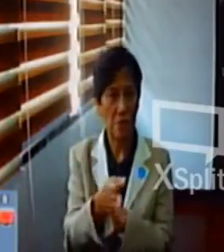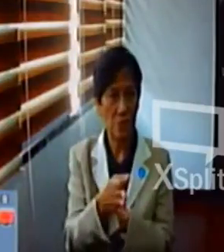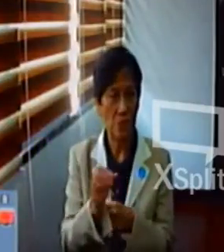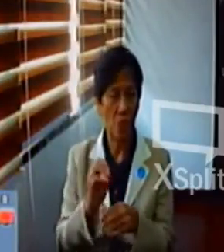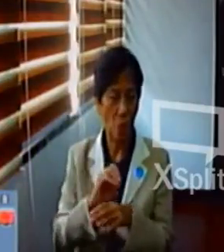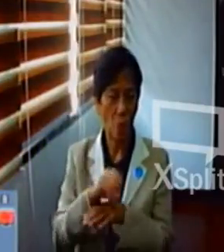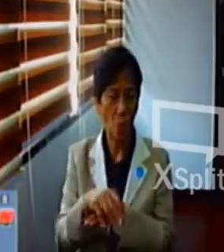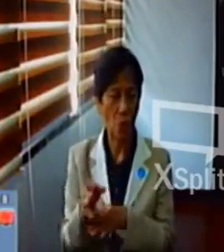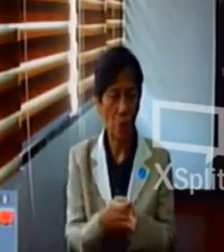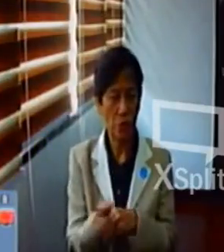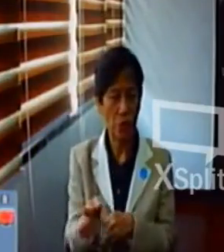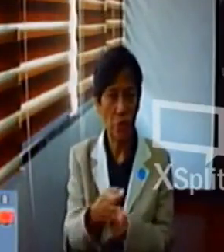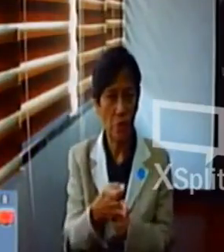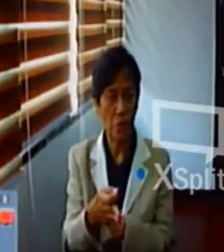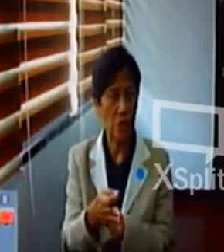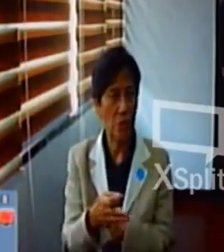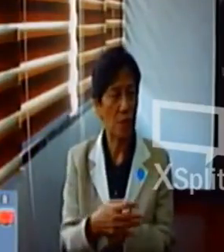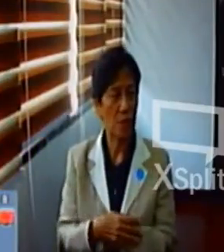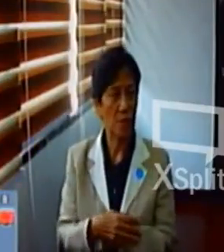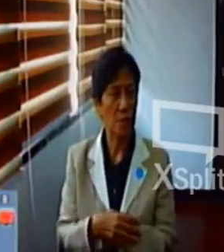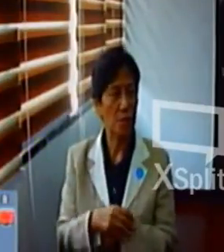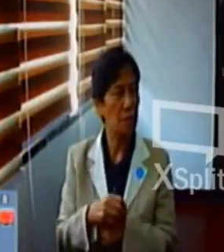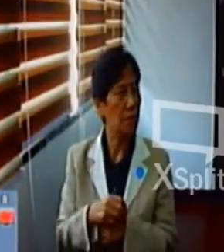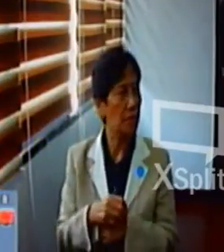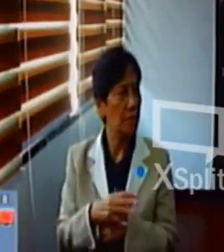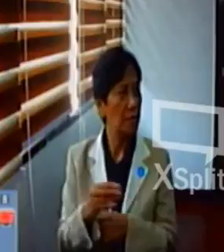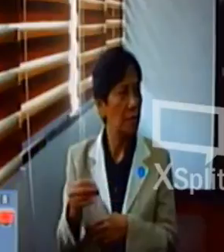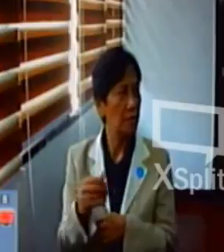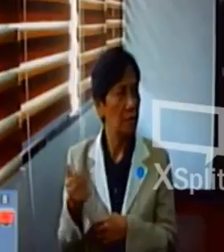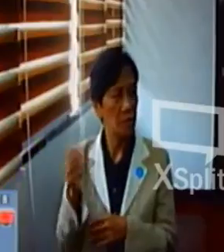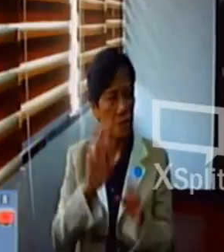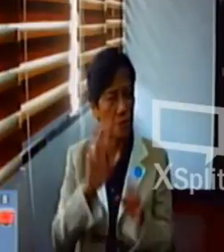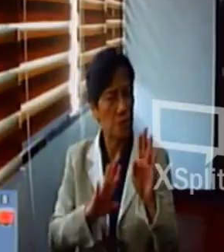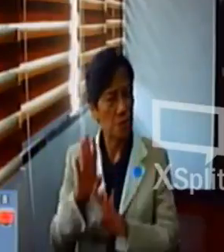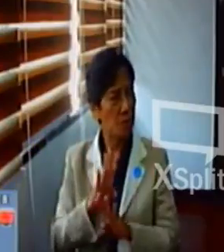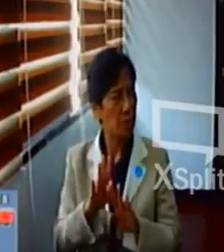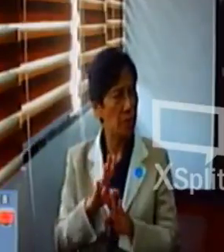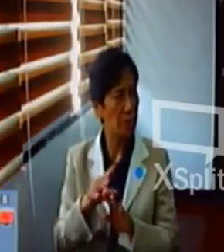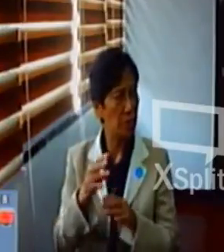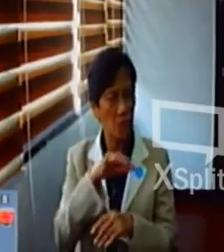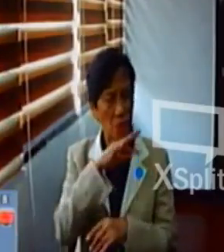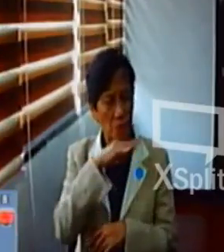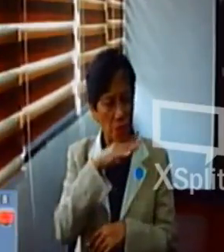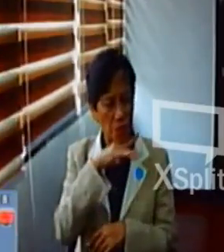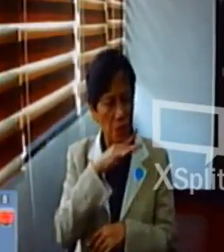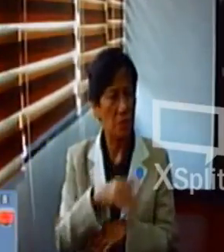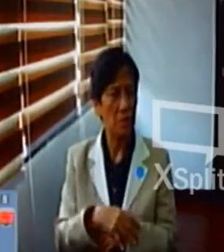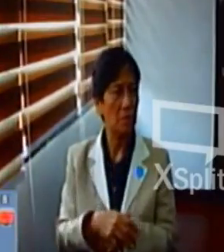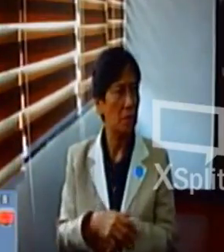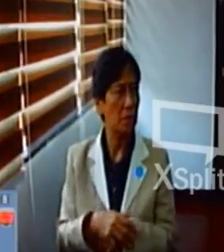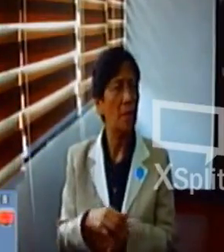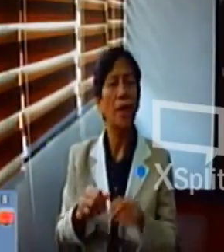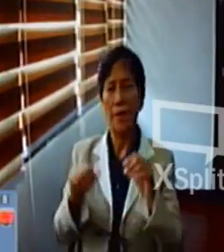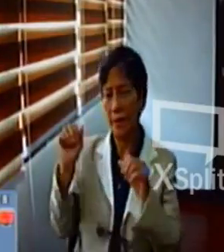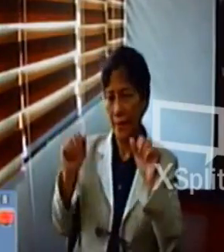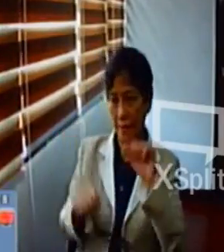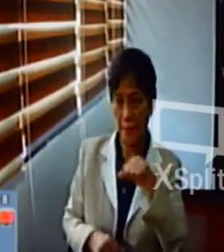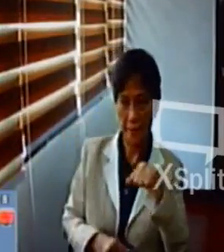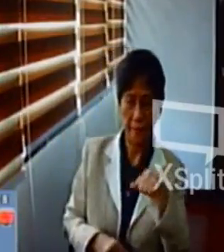overfishing, and other problems like pollution and things like that. Yes, ma'am. It